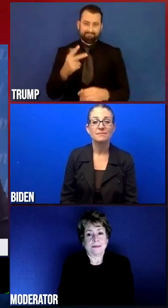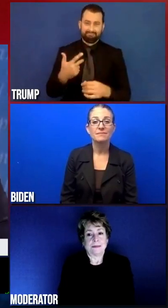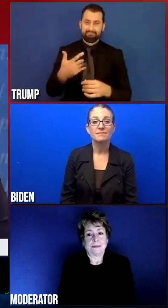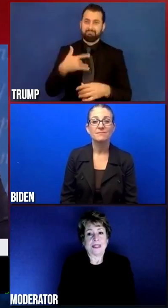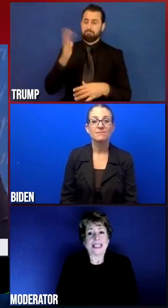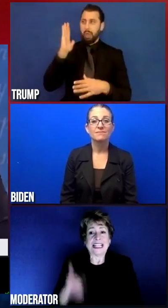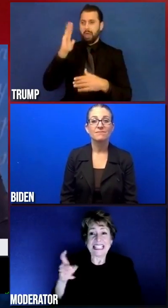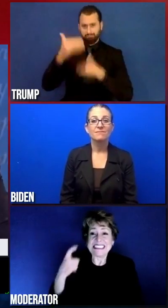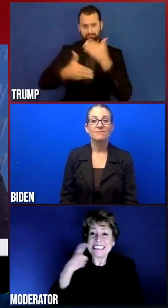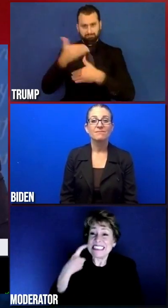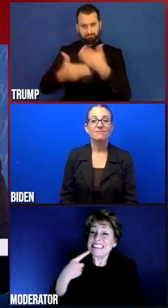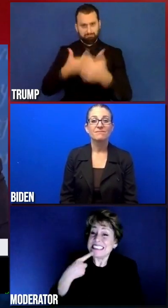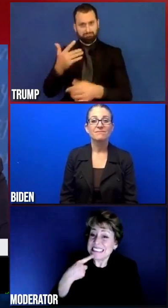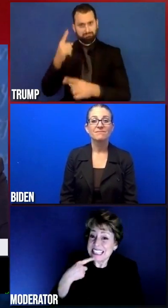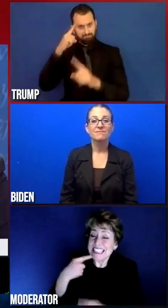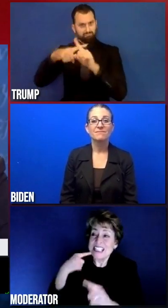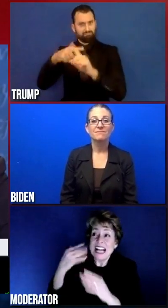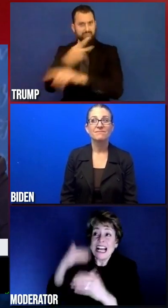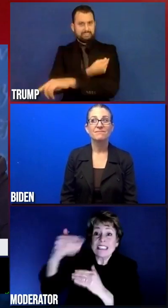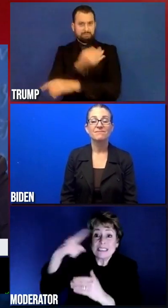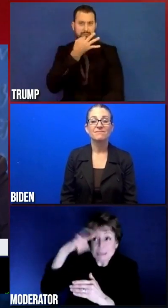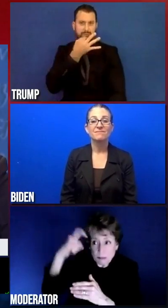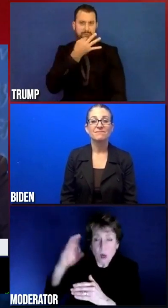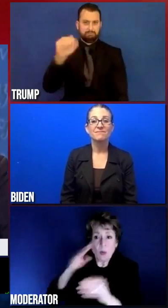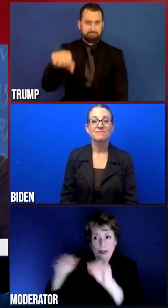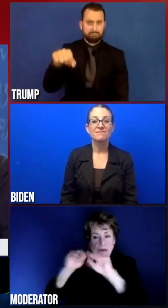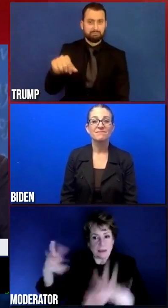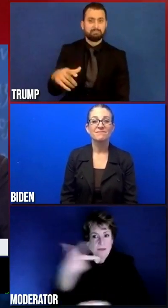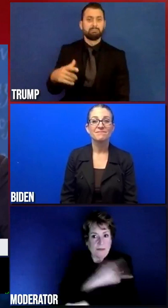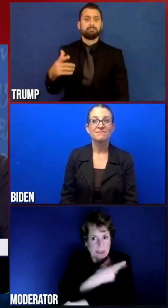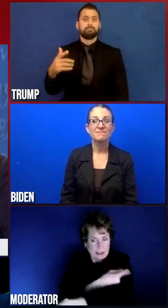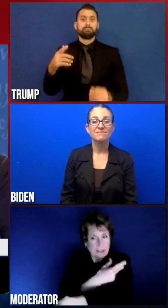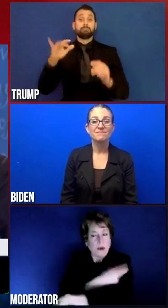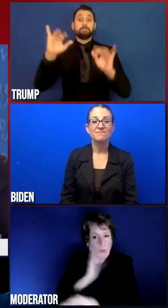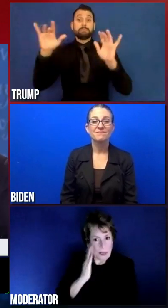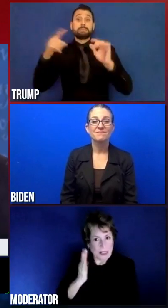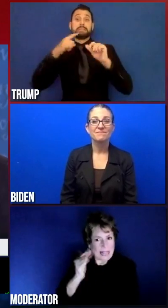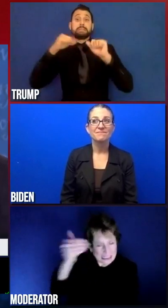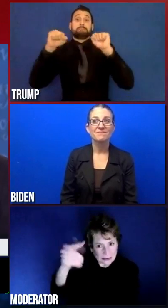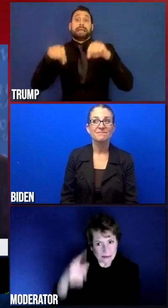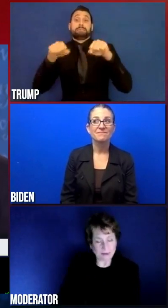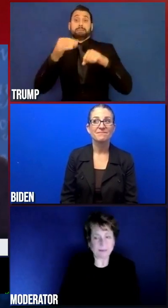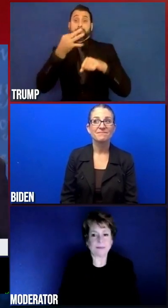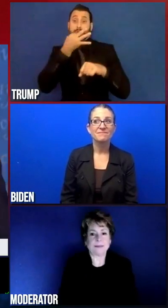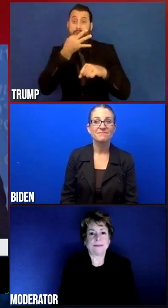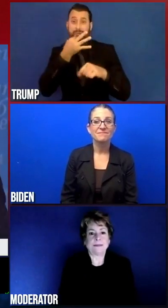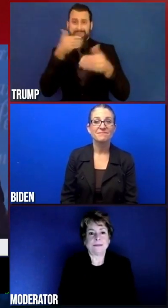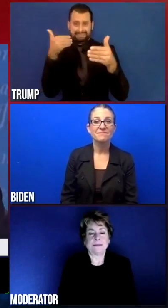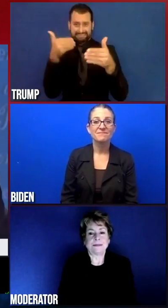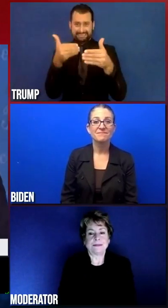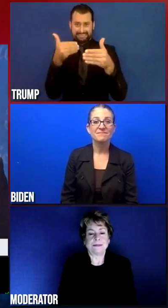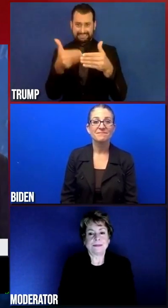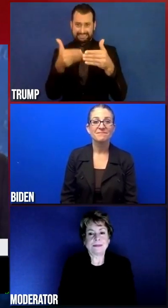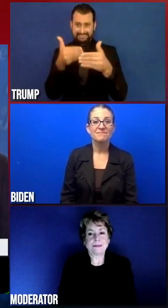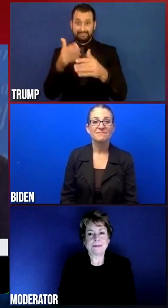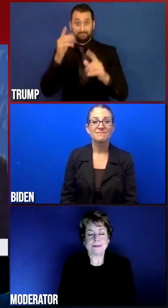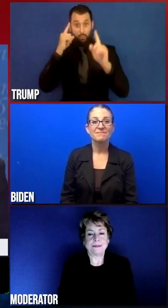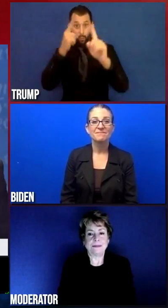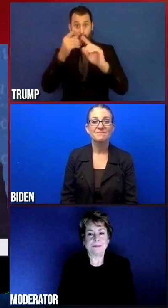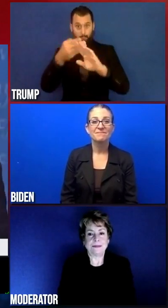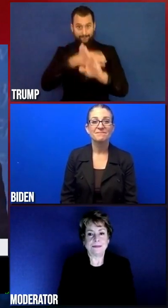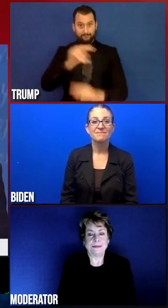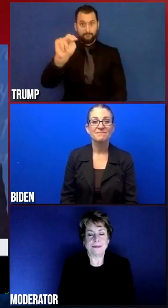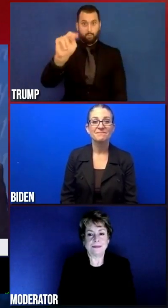available. Just like he said Dr. it's a Redfield. possibility that we'll have the answer before November 1st. It could also I'm be talking after about when it's that.